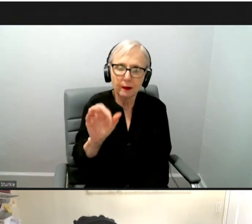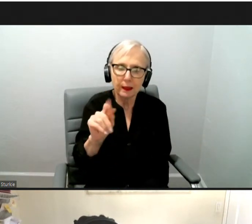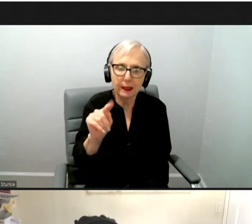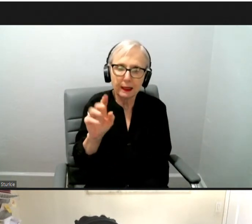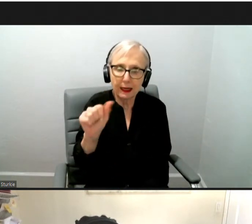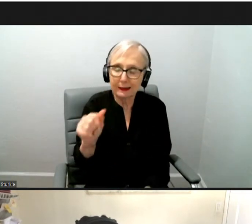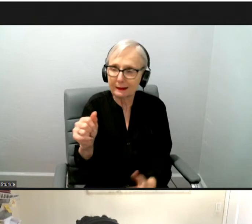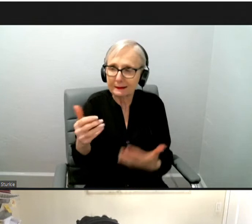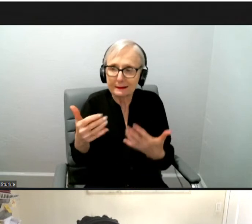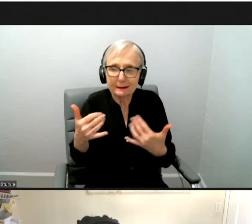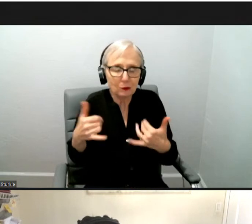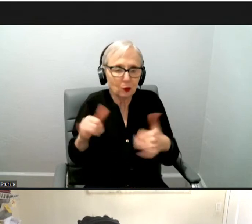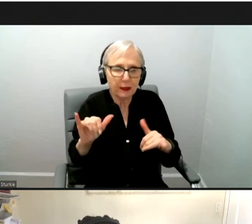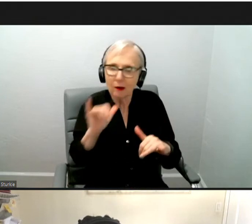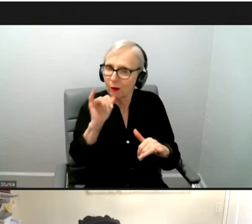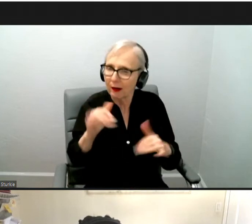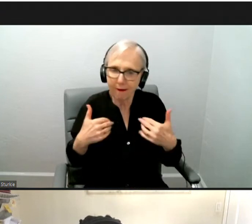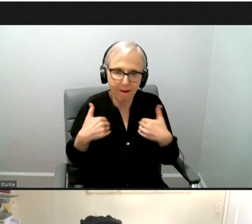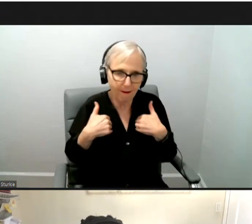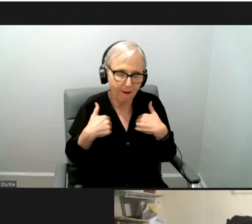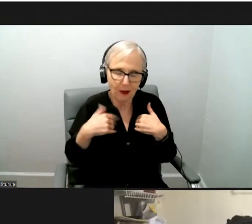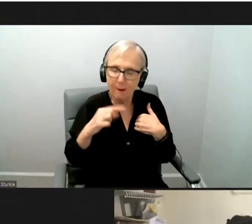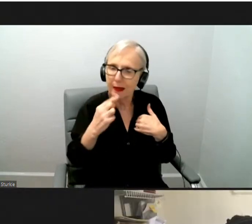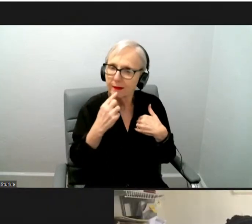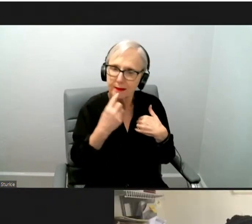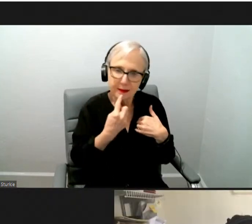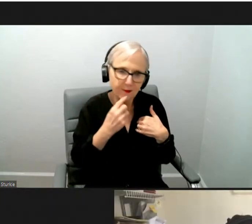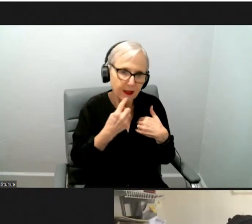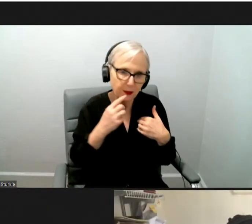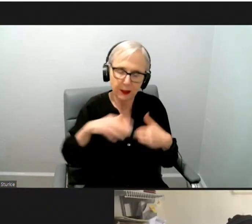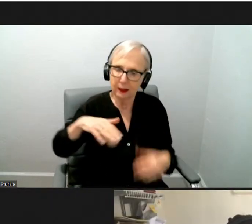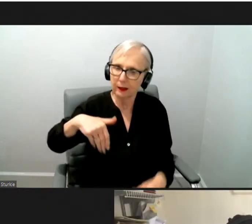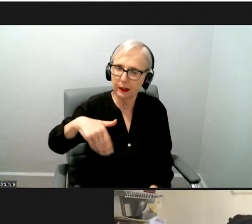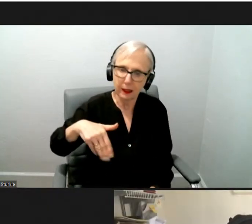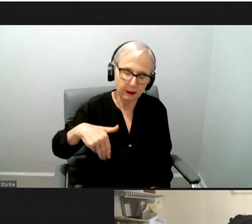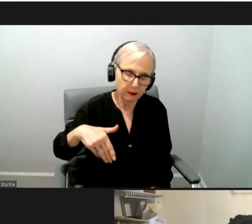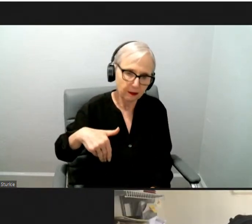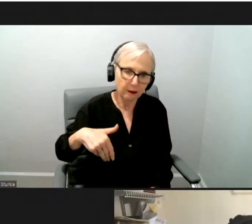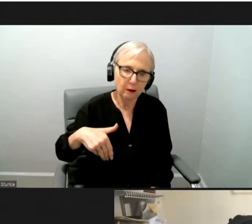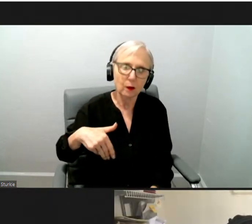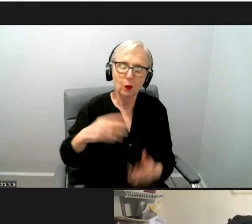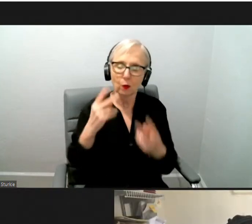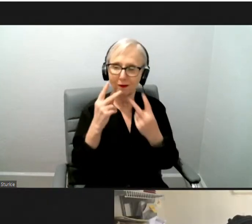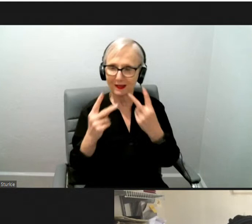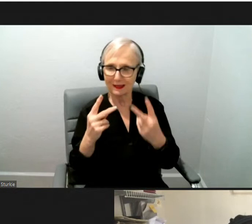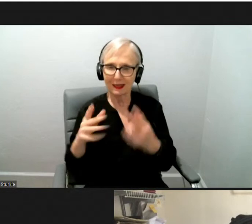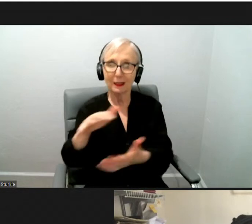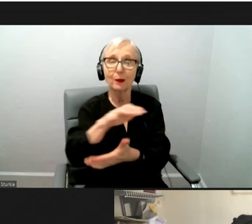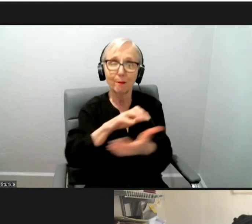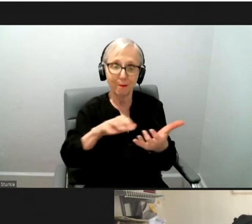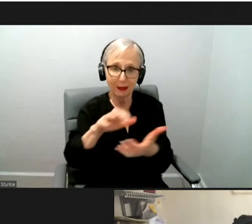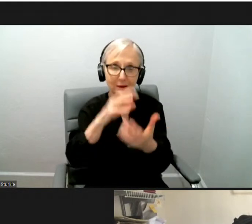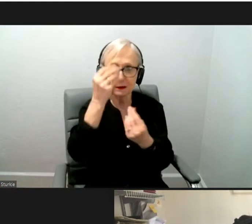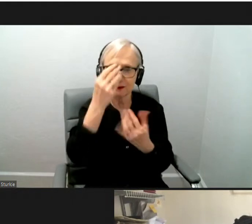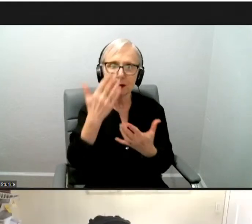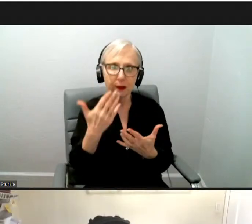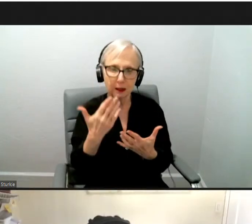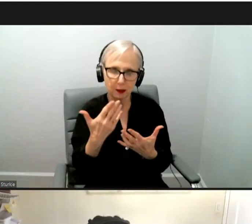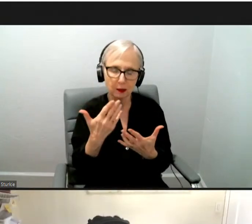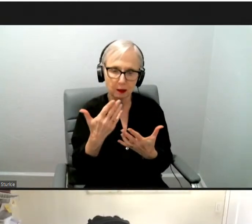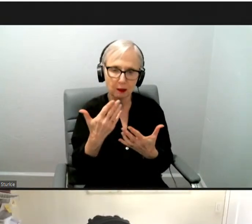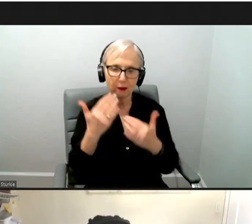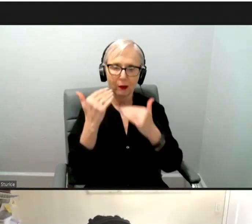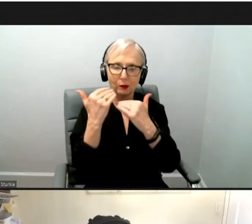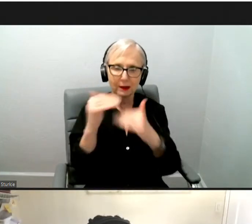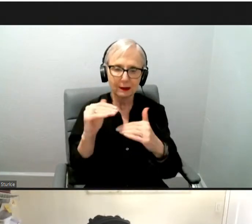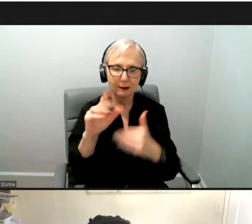still out on what severity looks like for Omicron. We've seen mixed data. There is some very limited